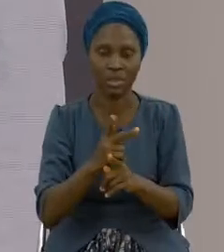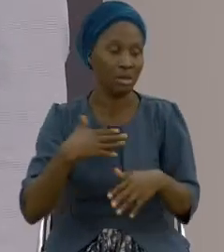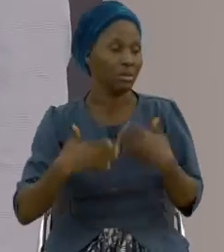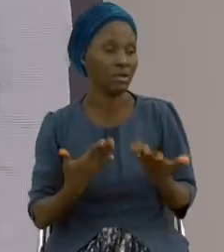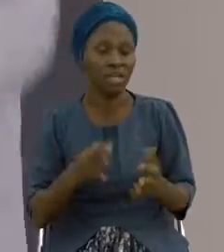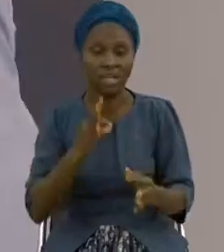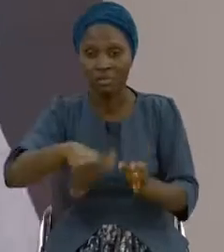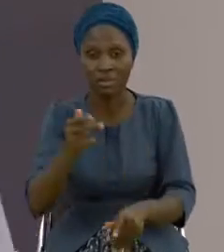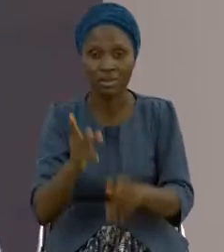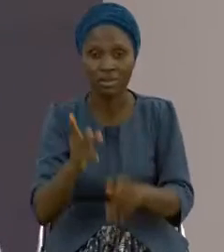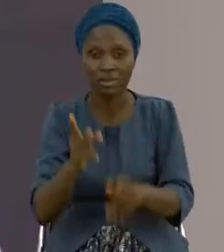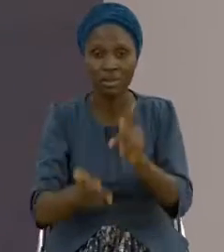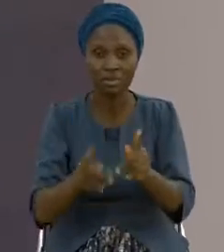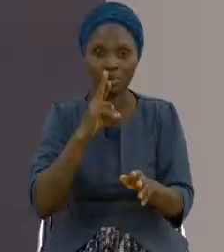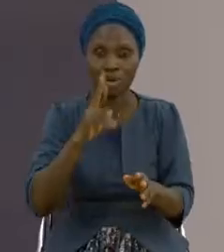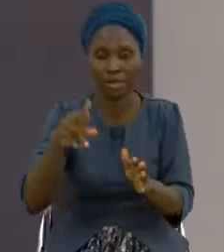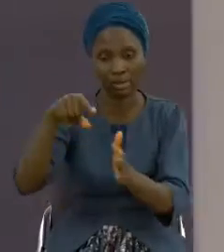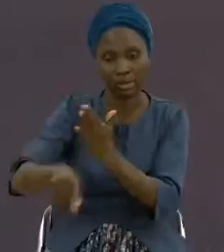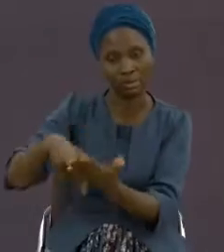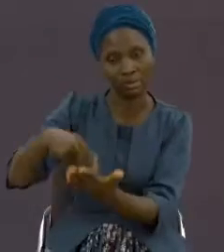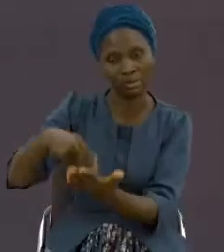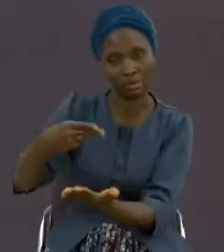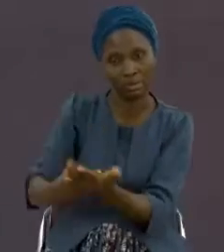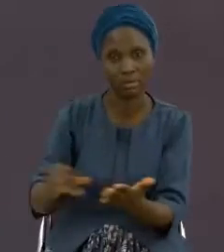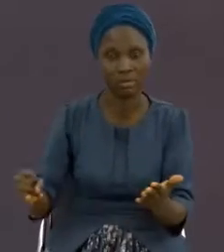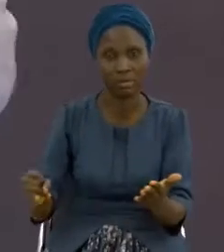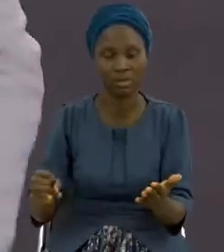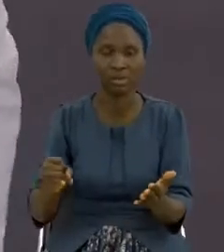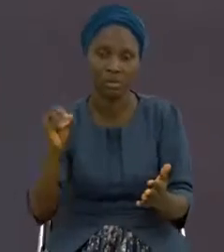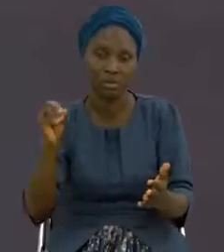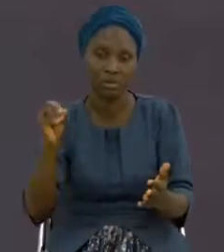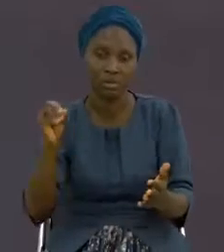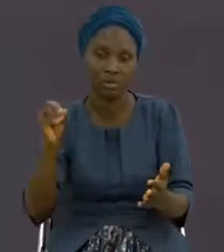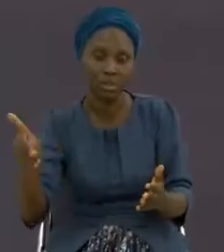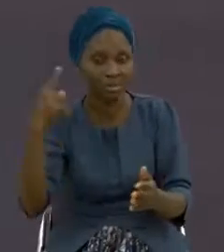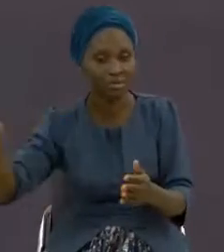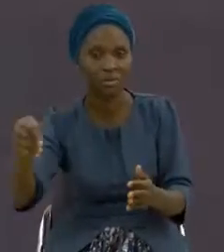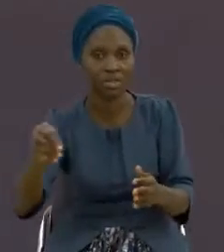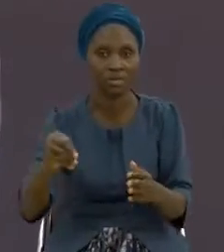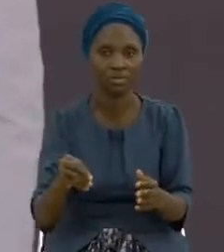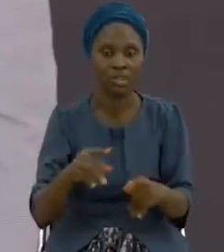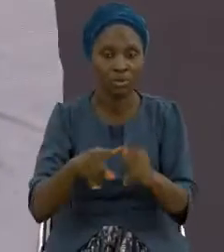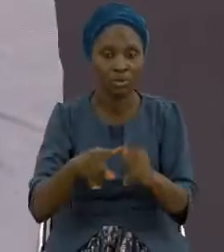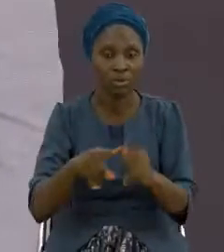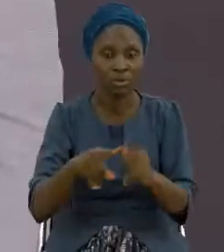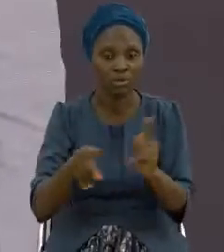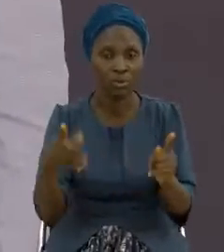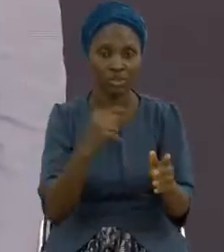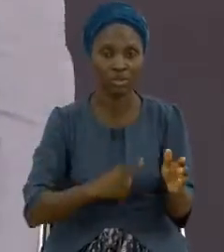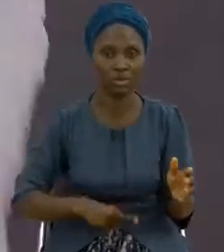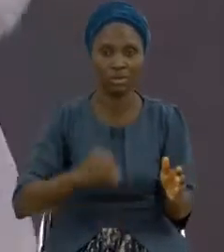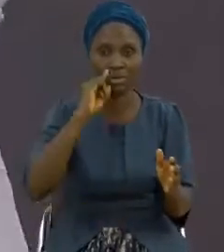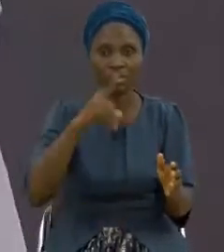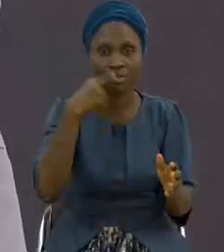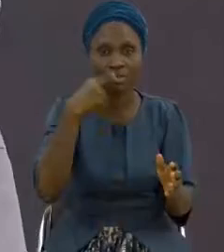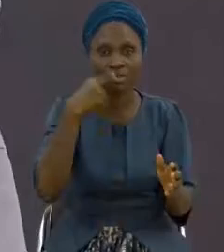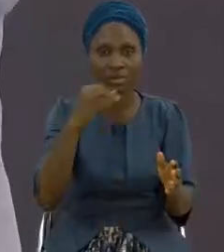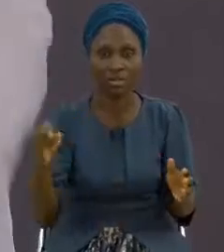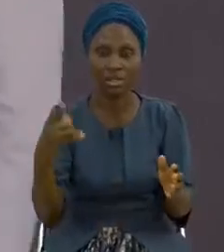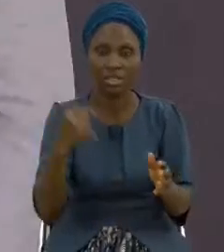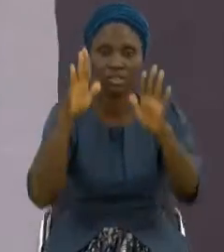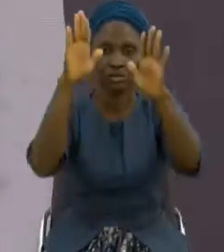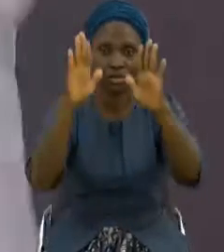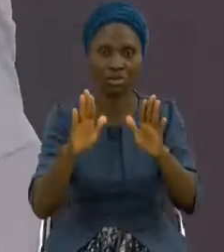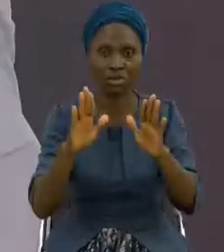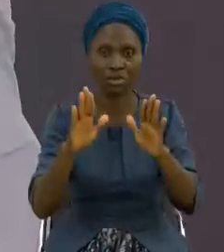am up. But the Lord is saying, the miracle of the hour and the